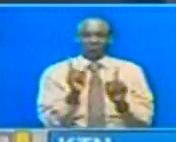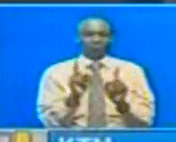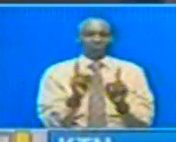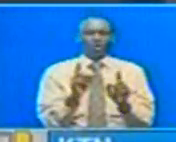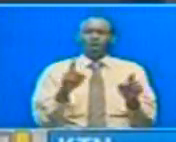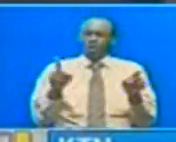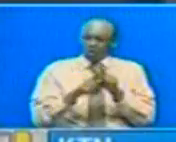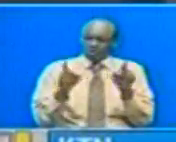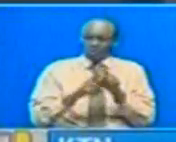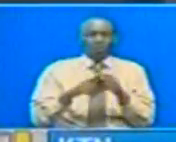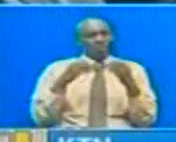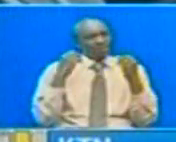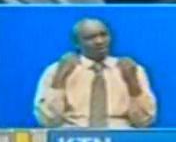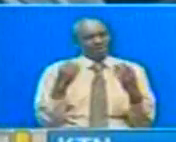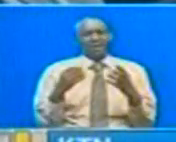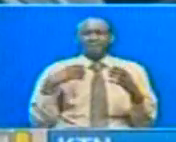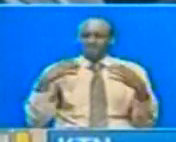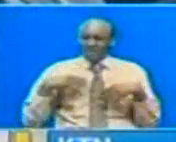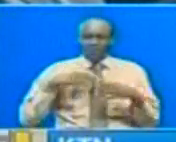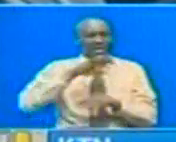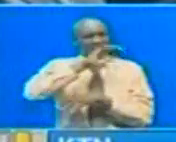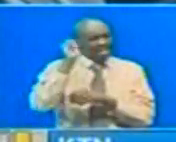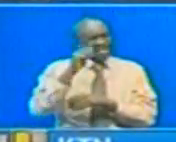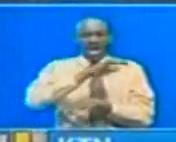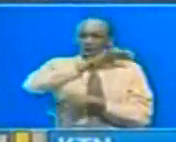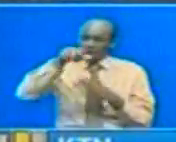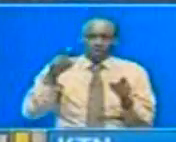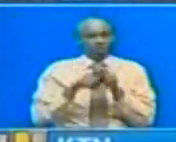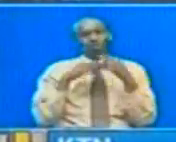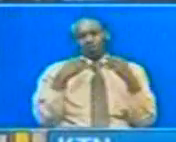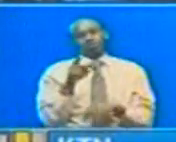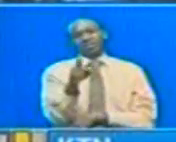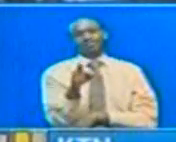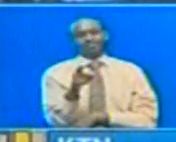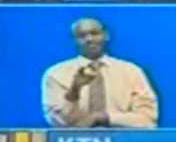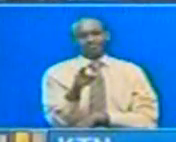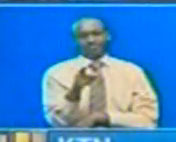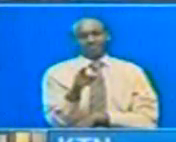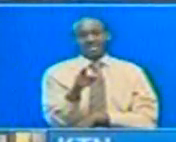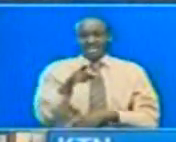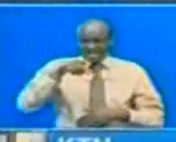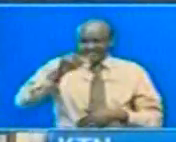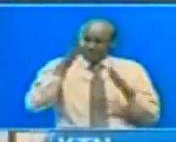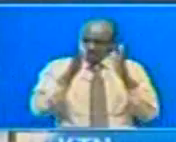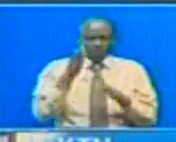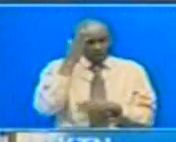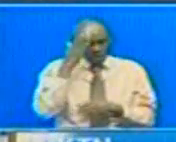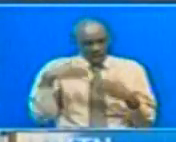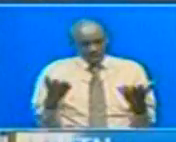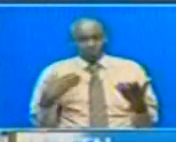it's a loss to the wider Kenyan family. Man who knew how to cross